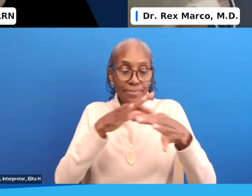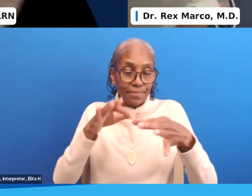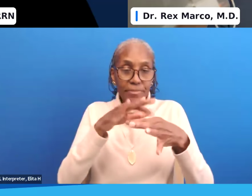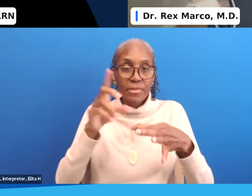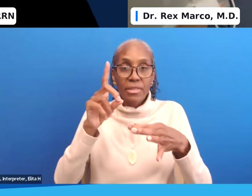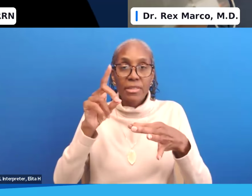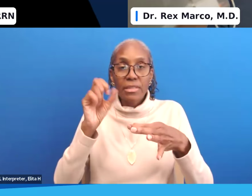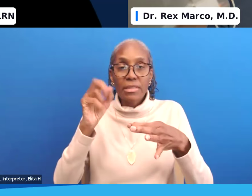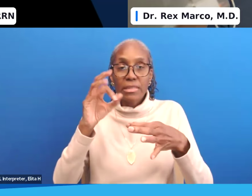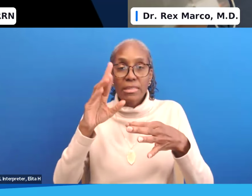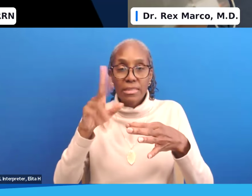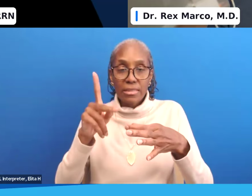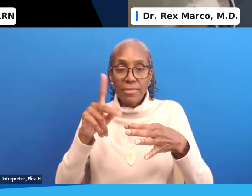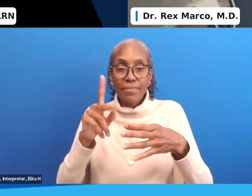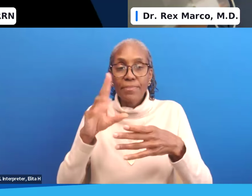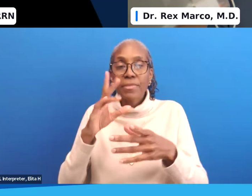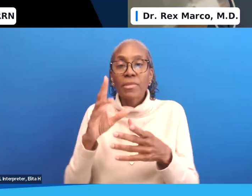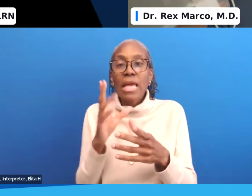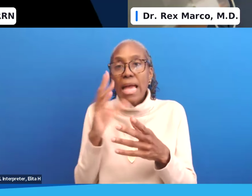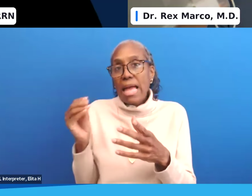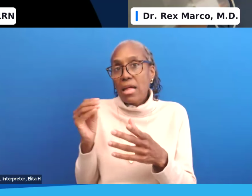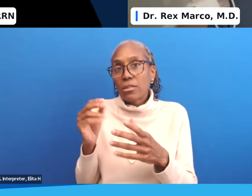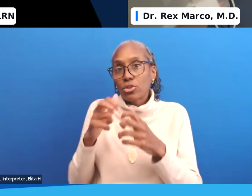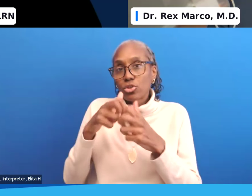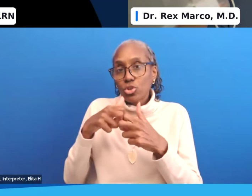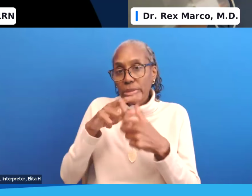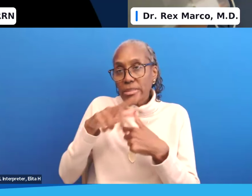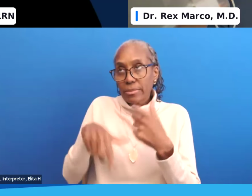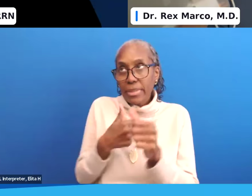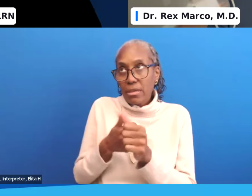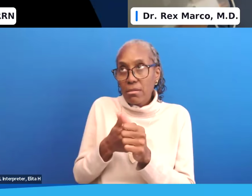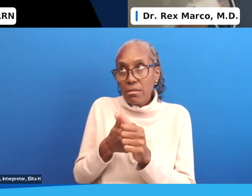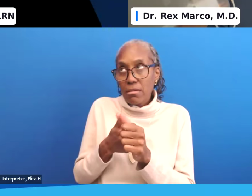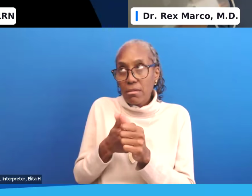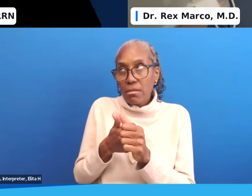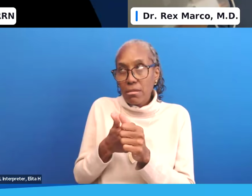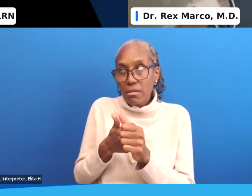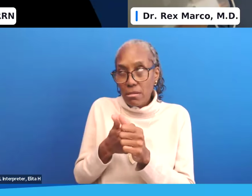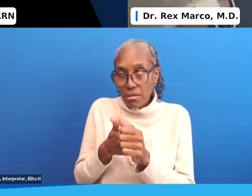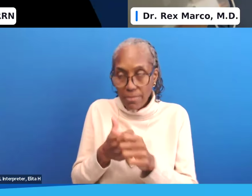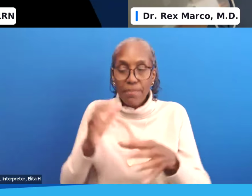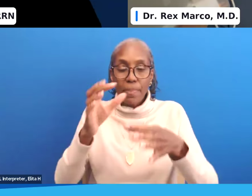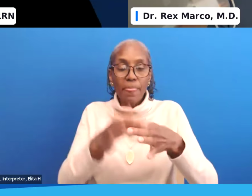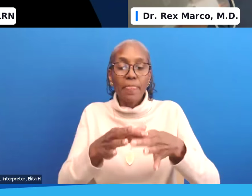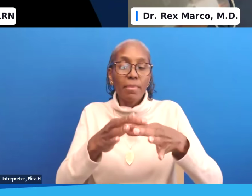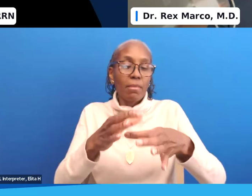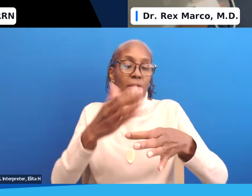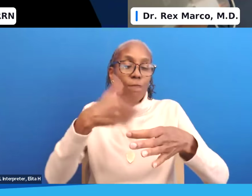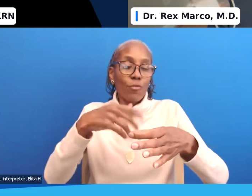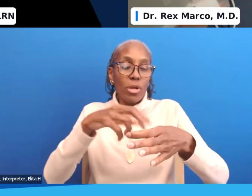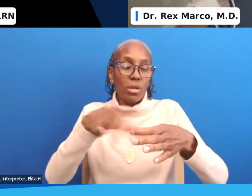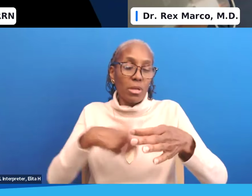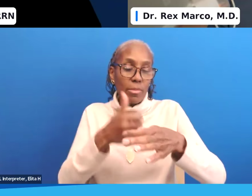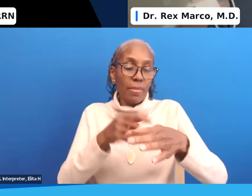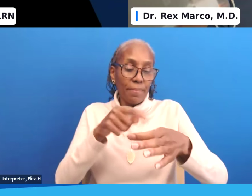the joints behind the spine, the discs in front of the spine. And there's more stress in